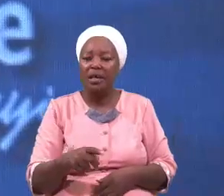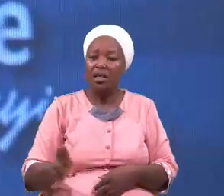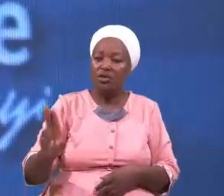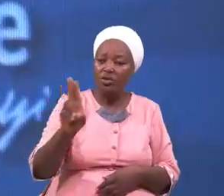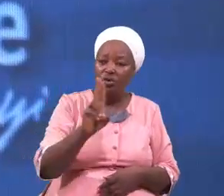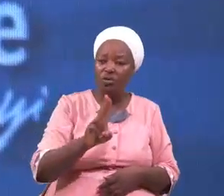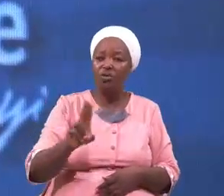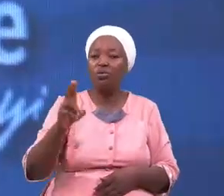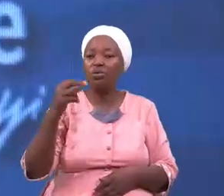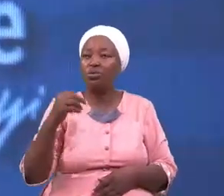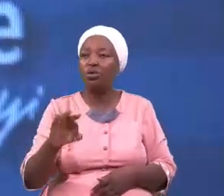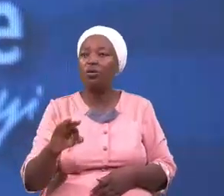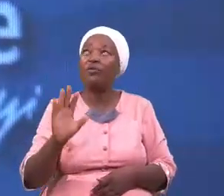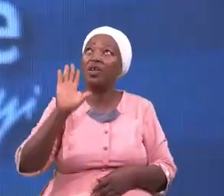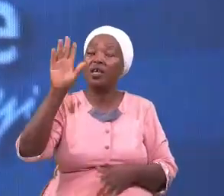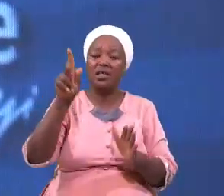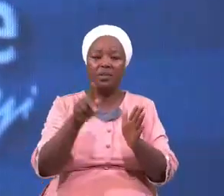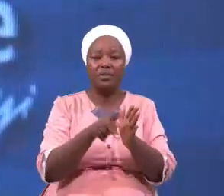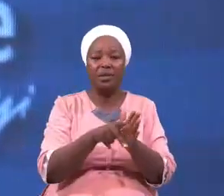Implementation of his precept.